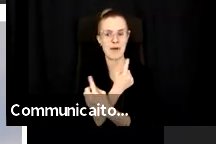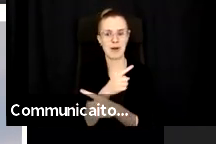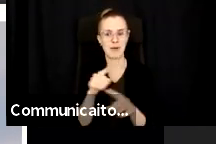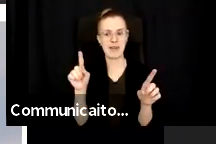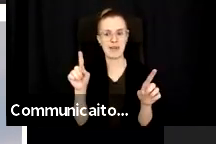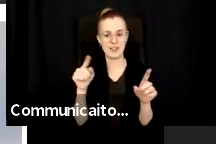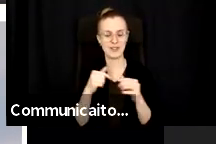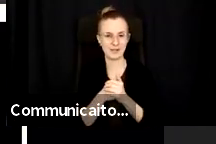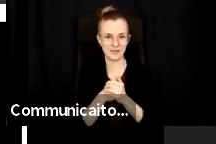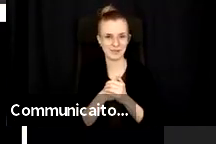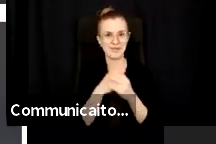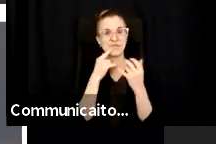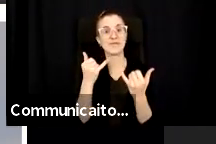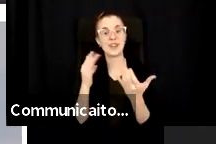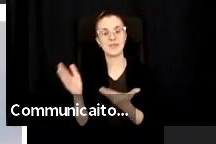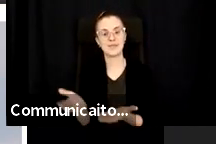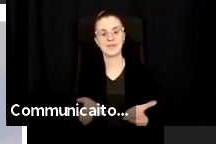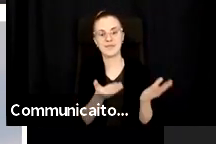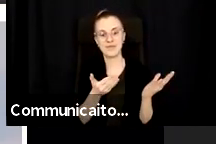Abbott.